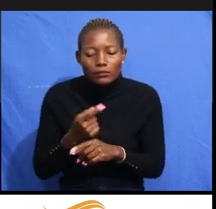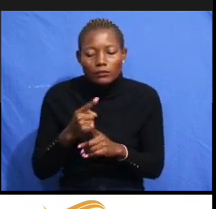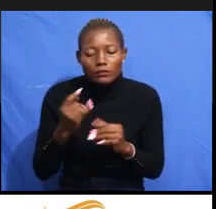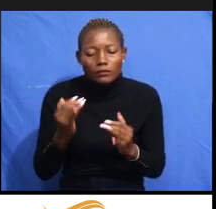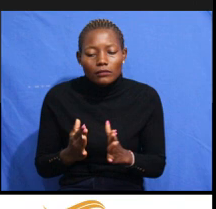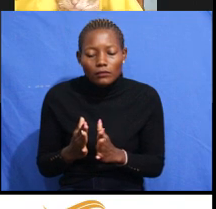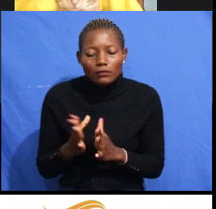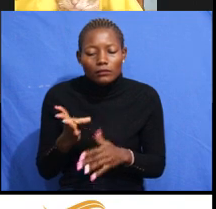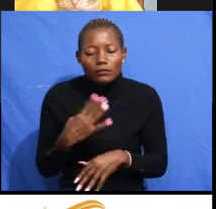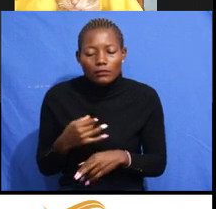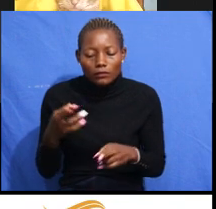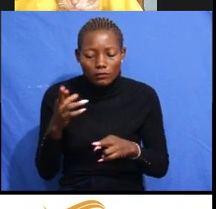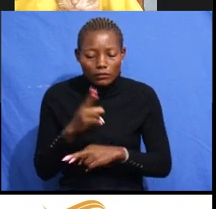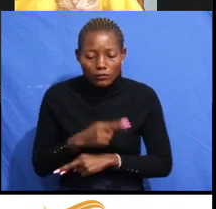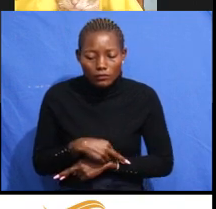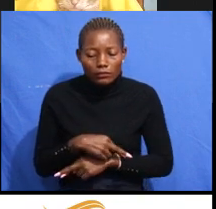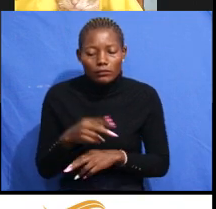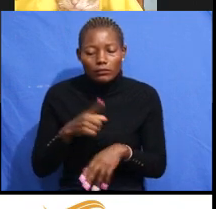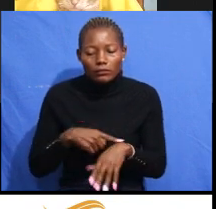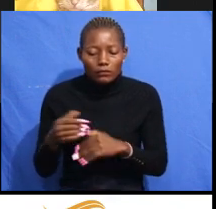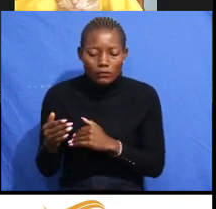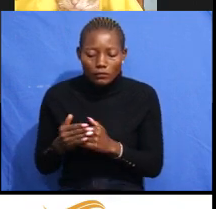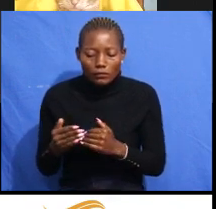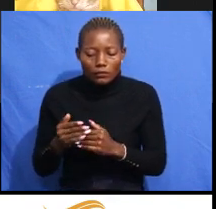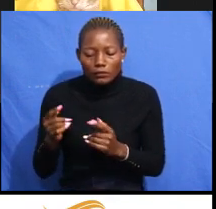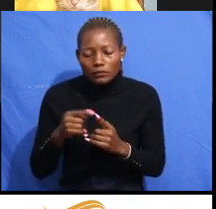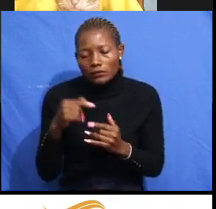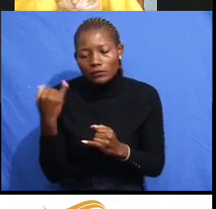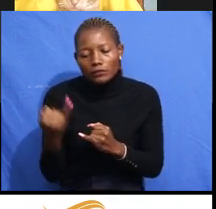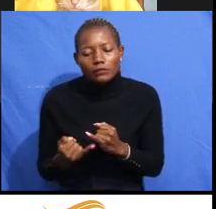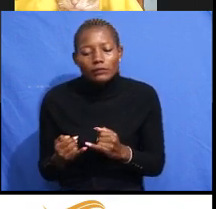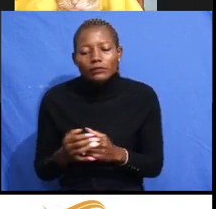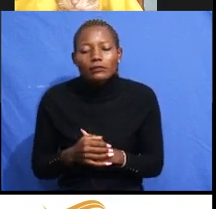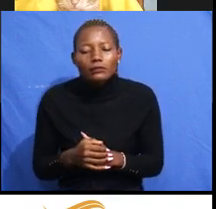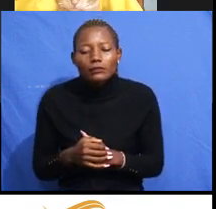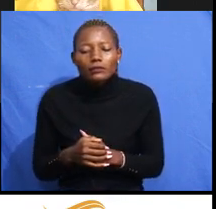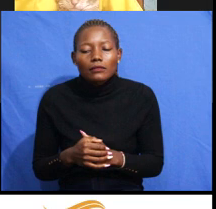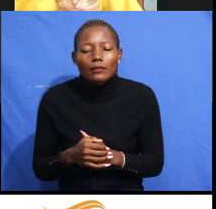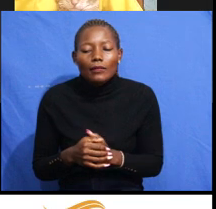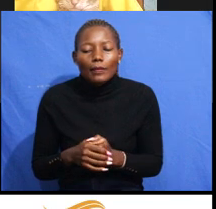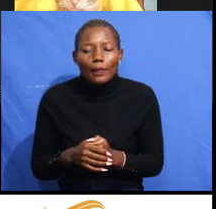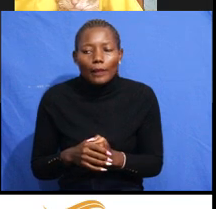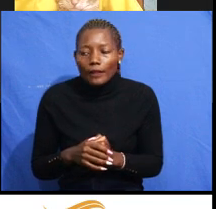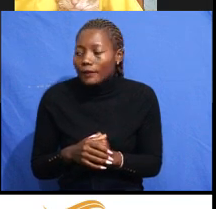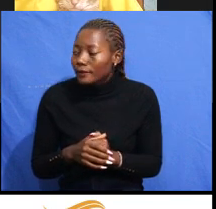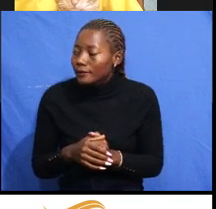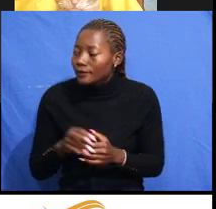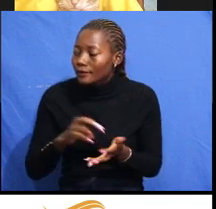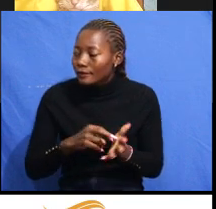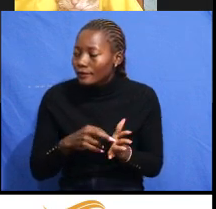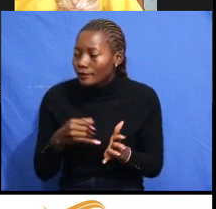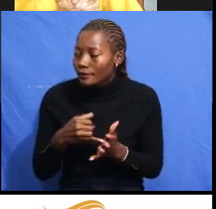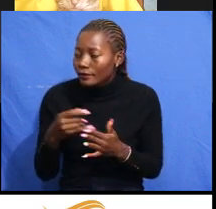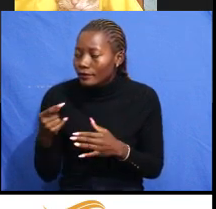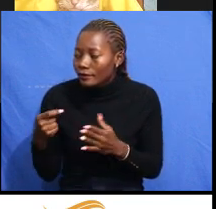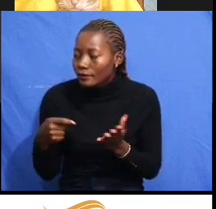need recovery as you Sure. approach the playoffs. You see, Thanks, coach. Right. yeah. So it's really a technical thing in